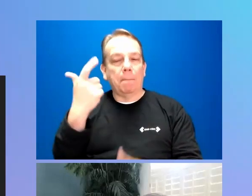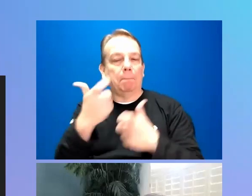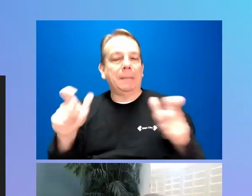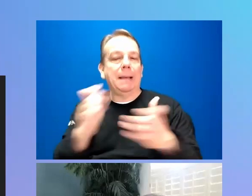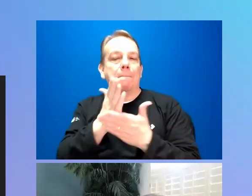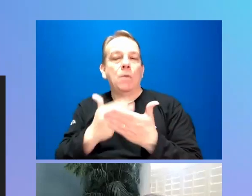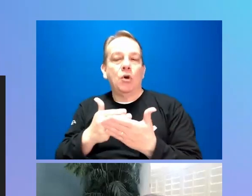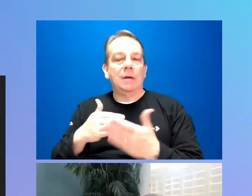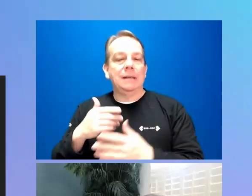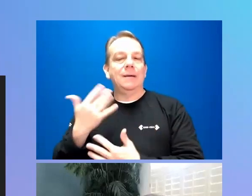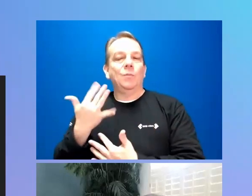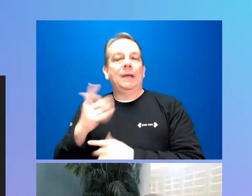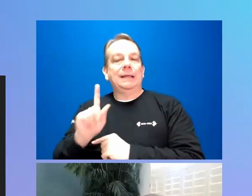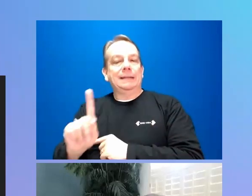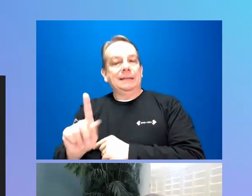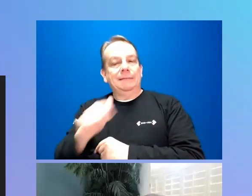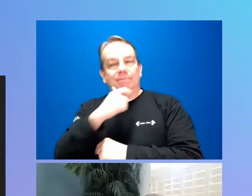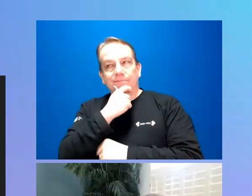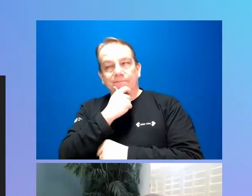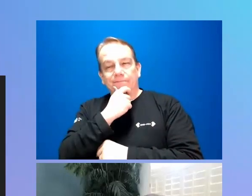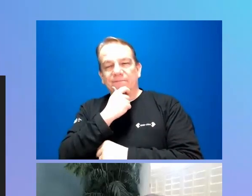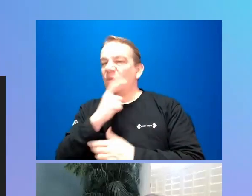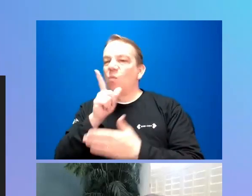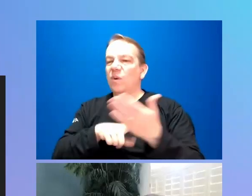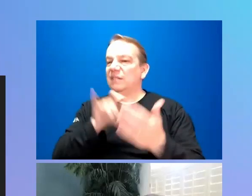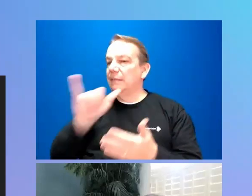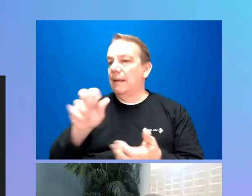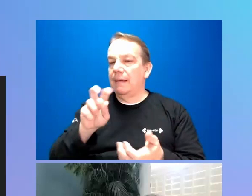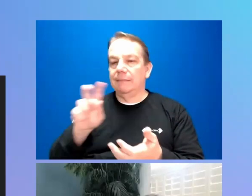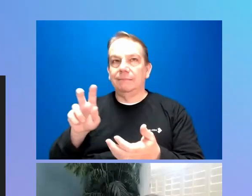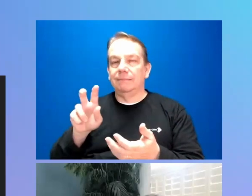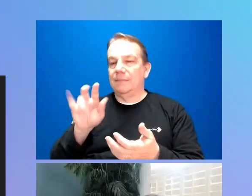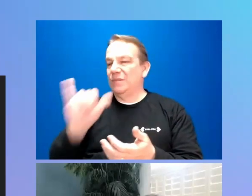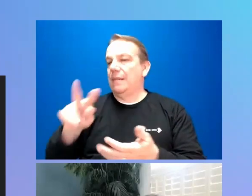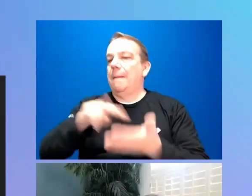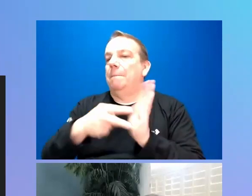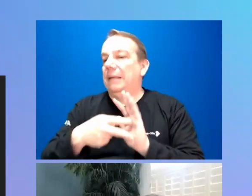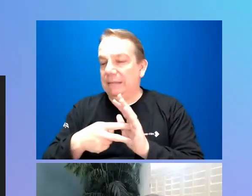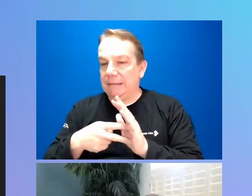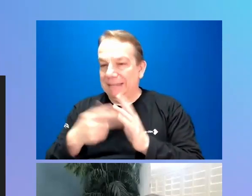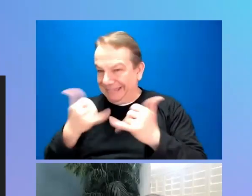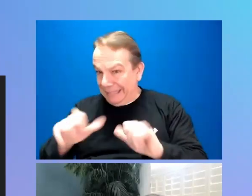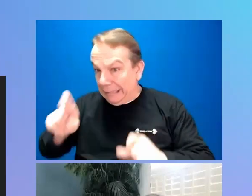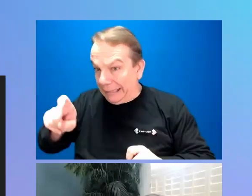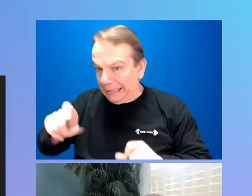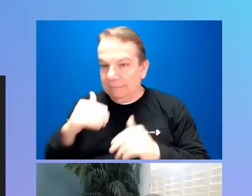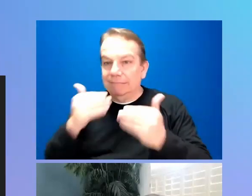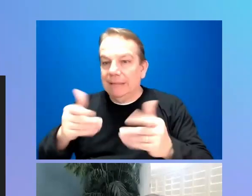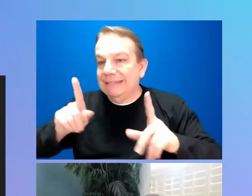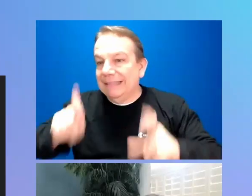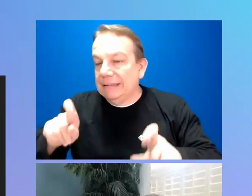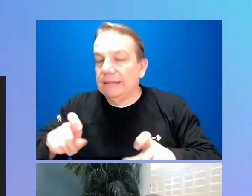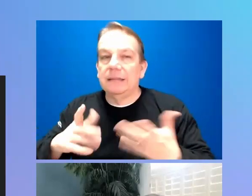It's what does that mean then exactly to do usability testing? A usability